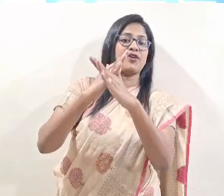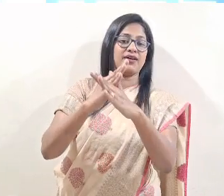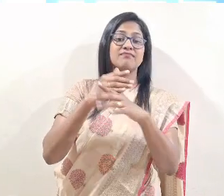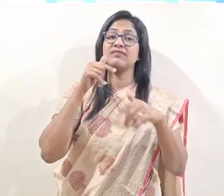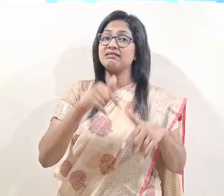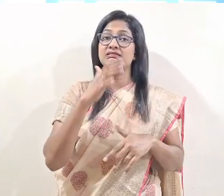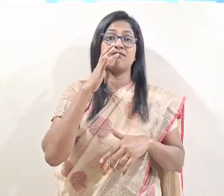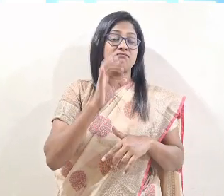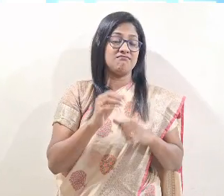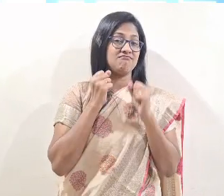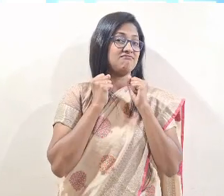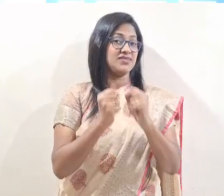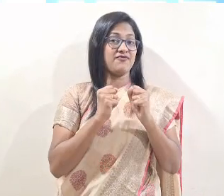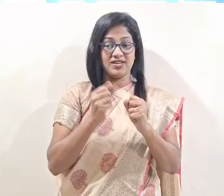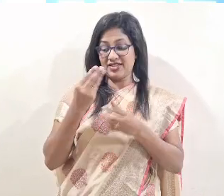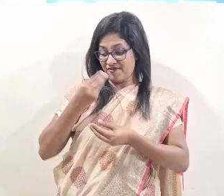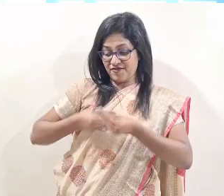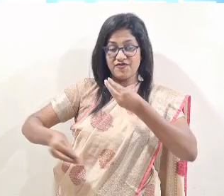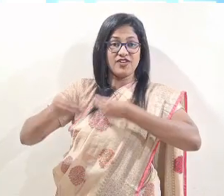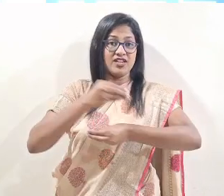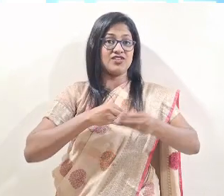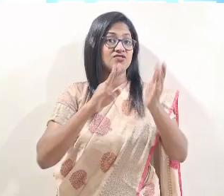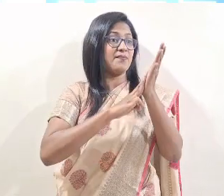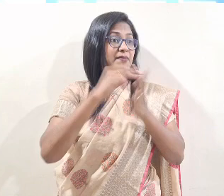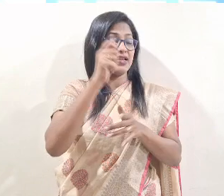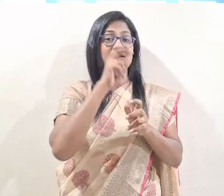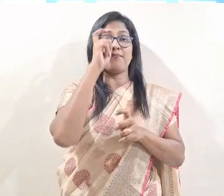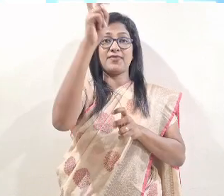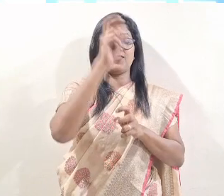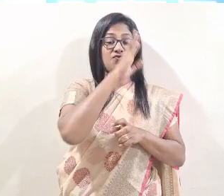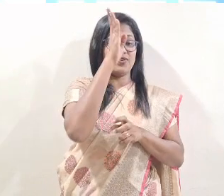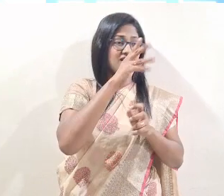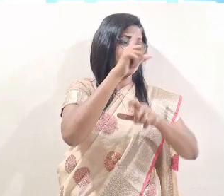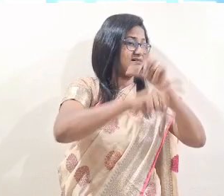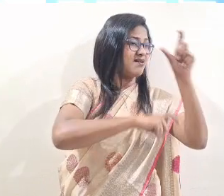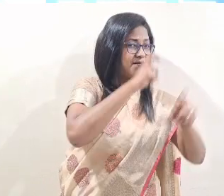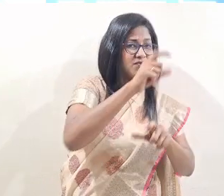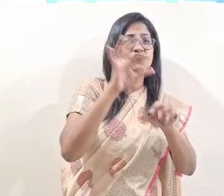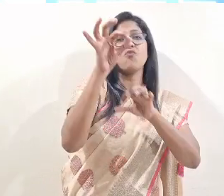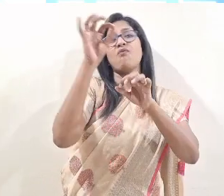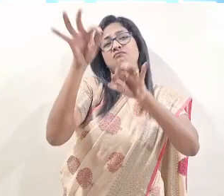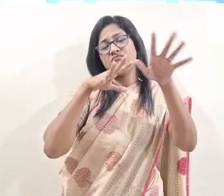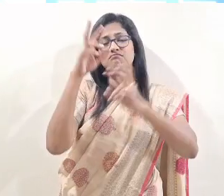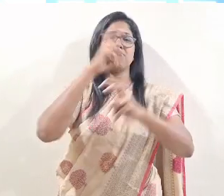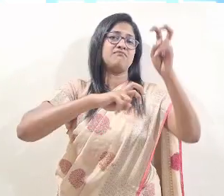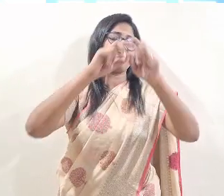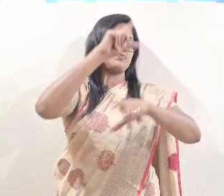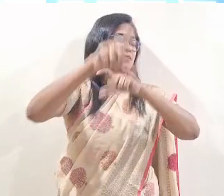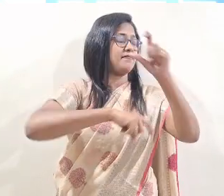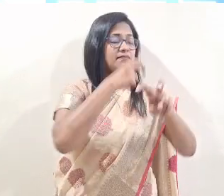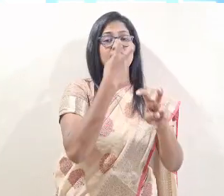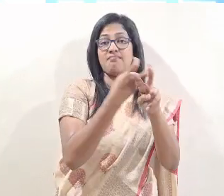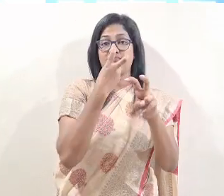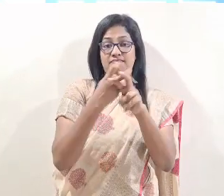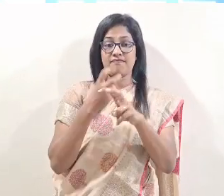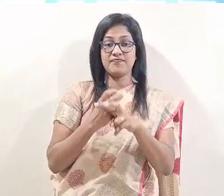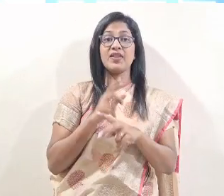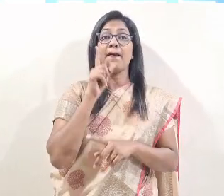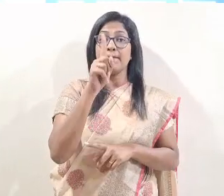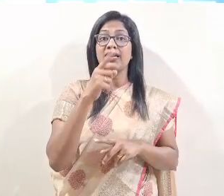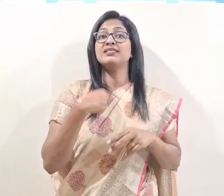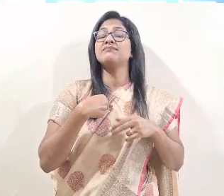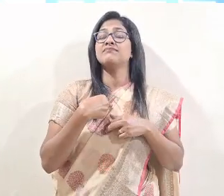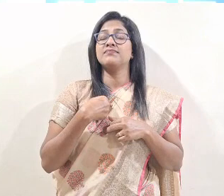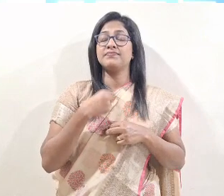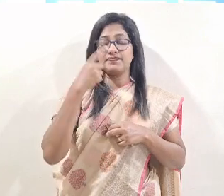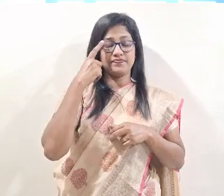difficult task for the financial managers of metro rail companies or urban transport companies. But I guess we will